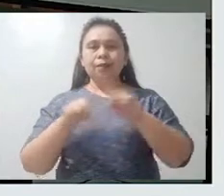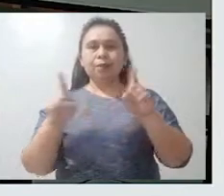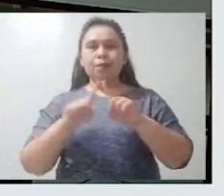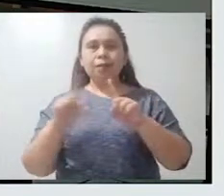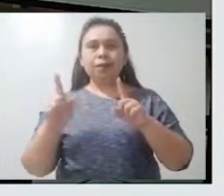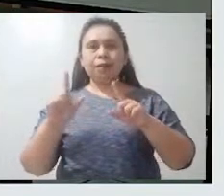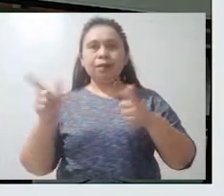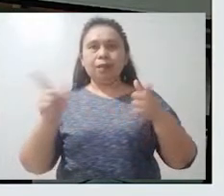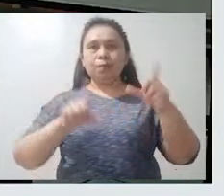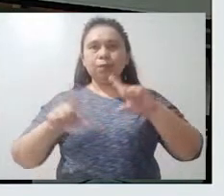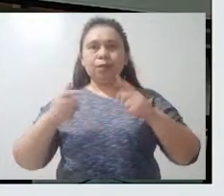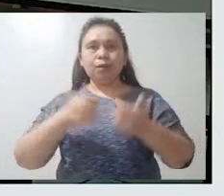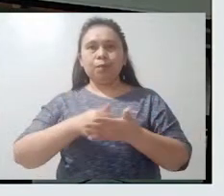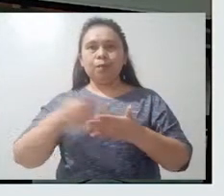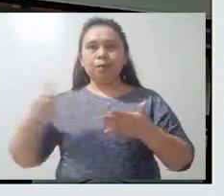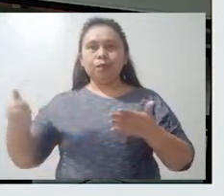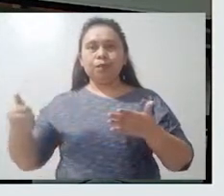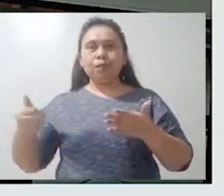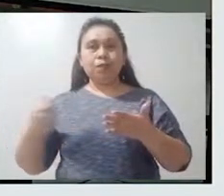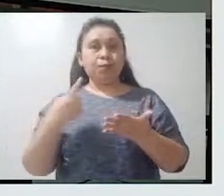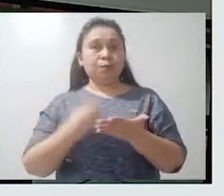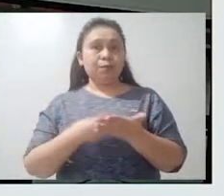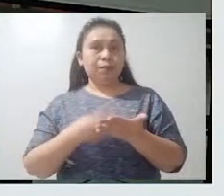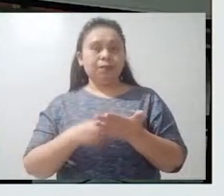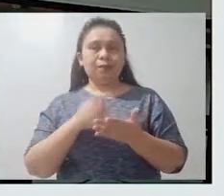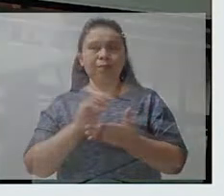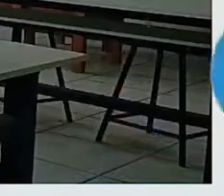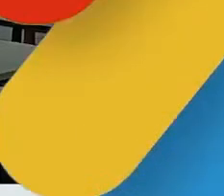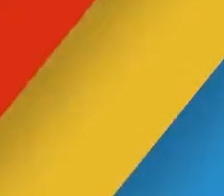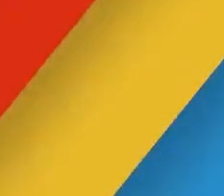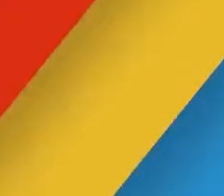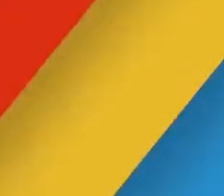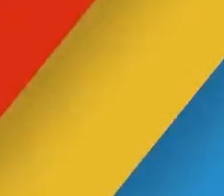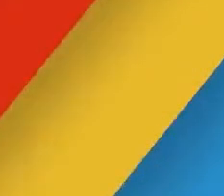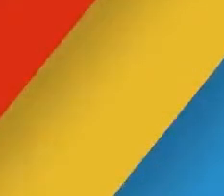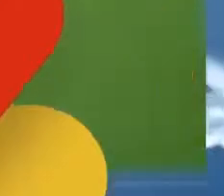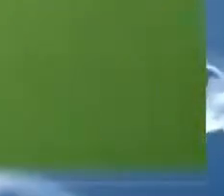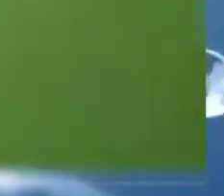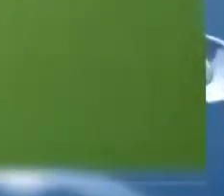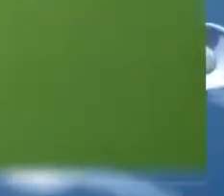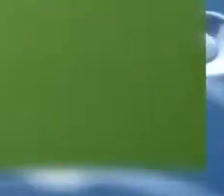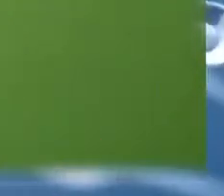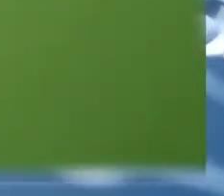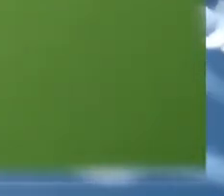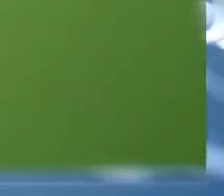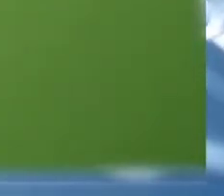again the different laboratory apparatus we've discussed.